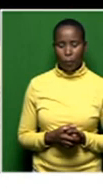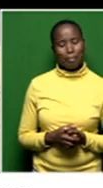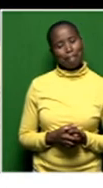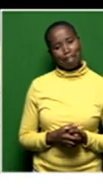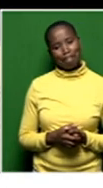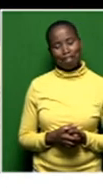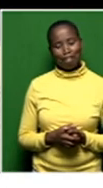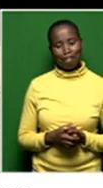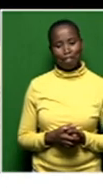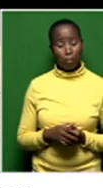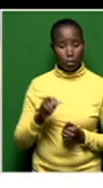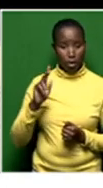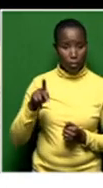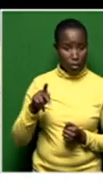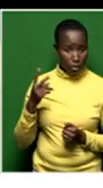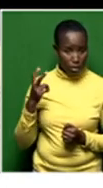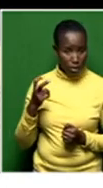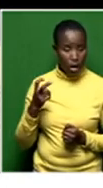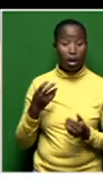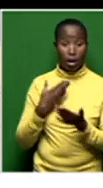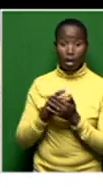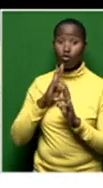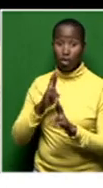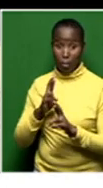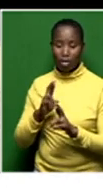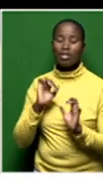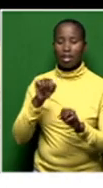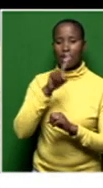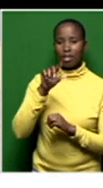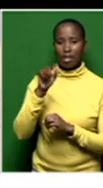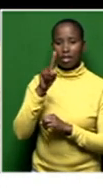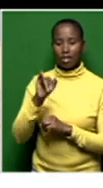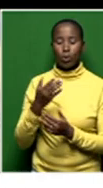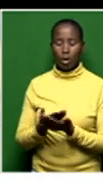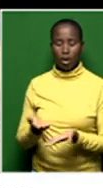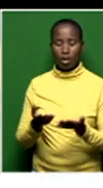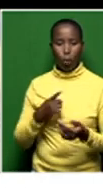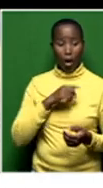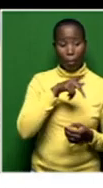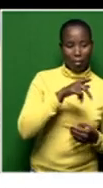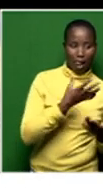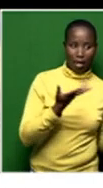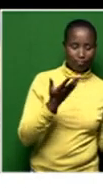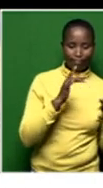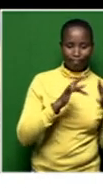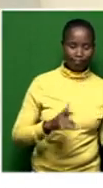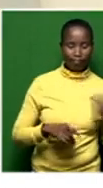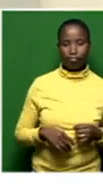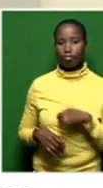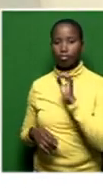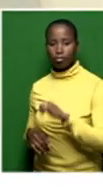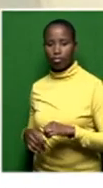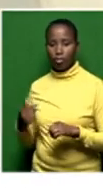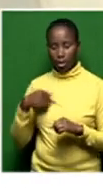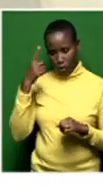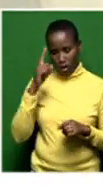All right, doesn't look like Phakamile. Can I respond to that? Go for it, Zazi. Yeah. Looks like we've lost Phakamile there. I think the training